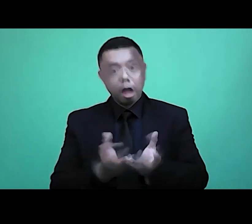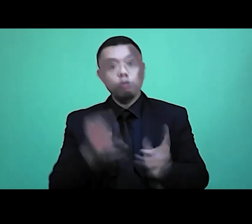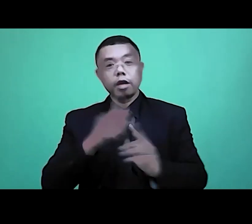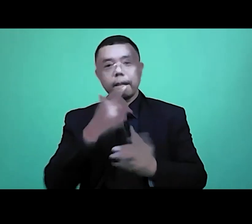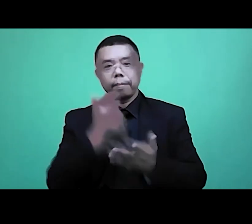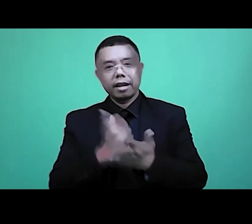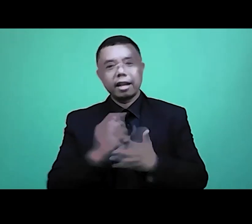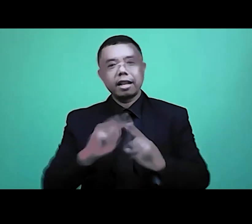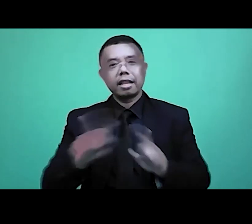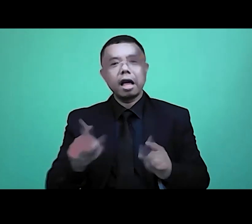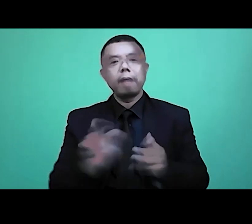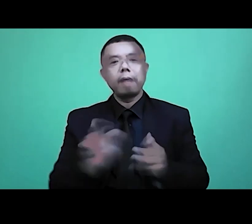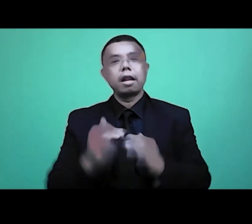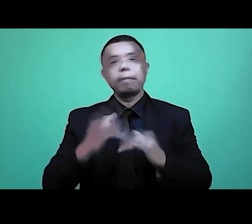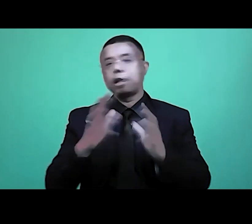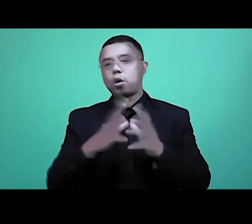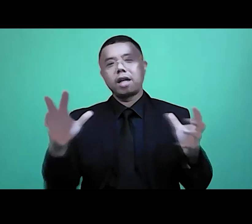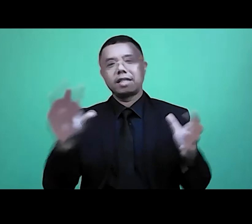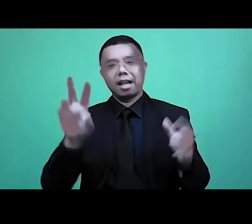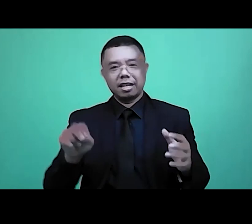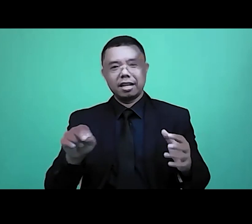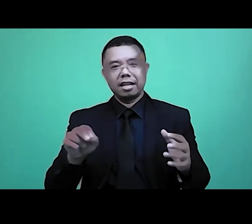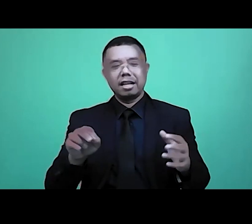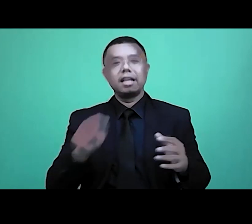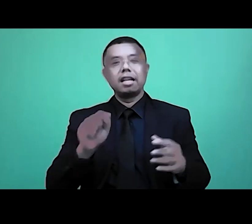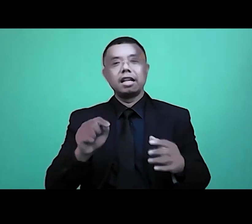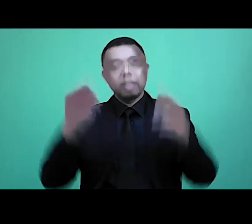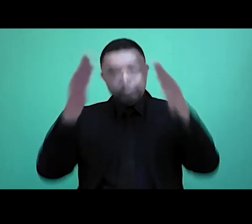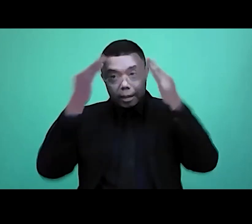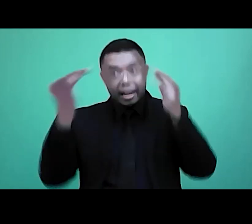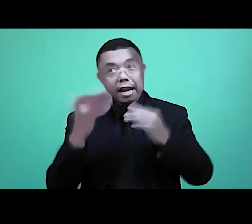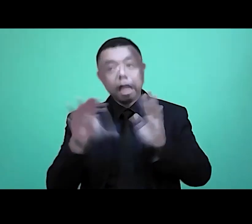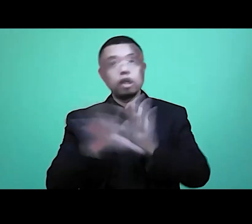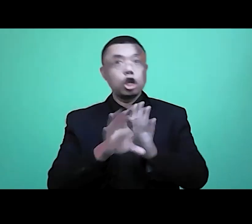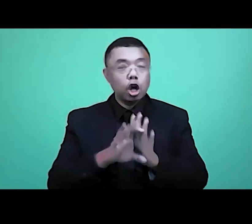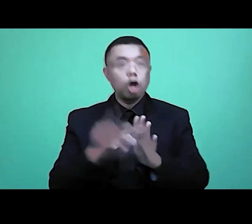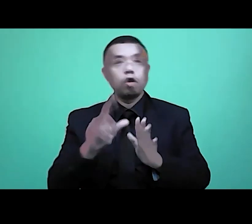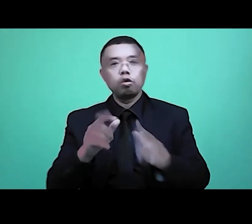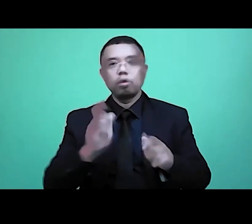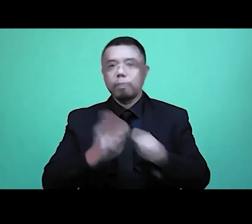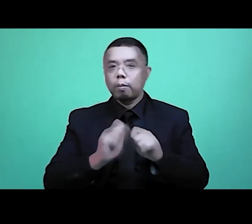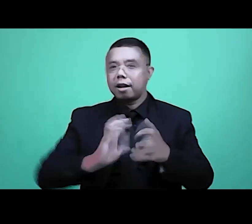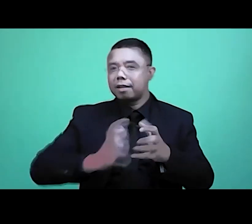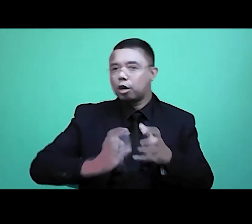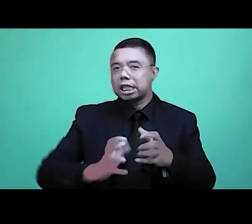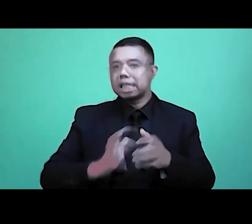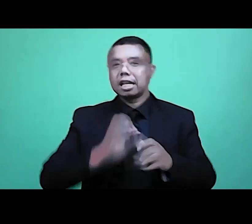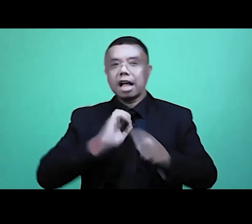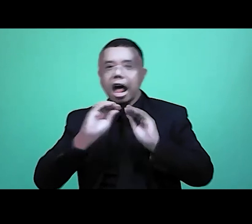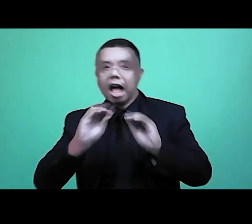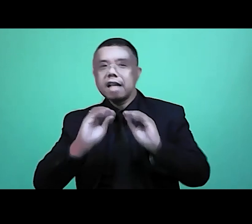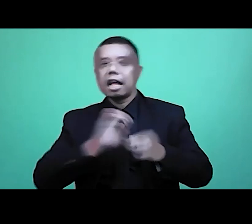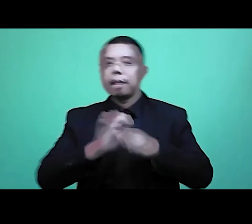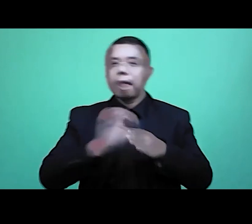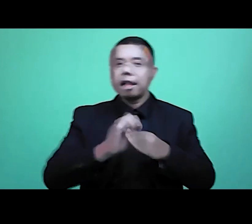Be it in agriculture, advanced manufacturing, or training and skills, Catalyst and the Blueprint will help businesses in both